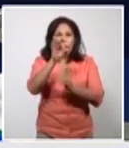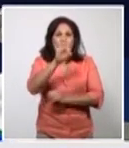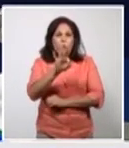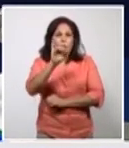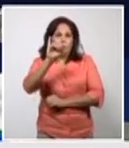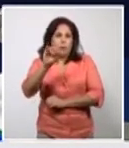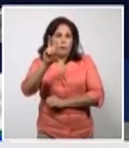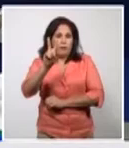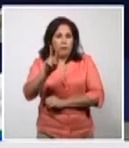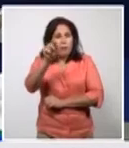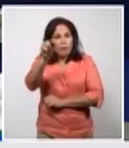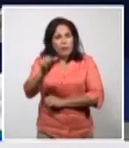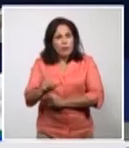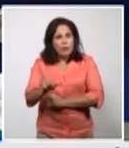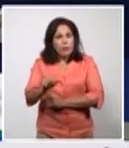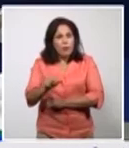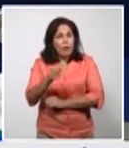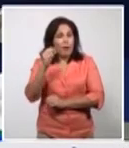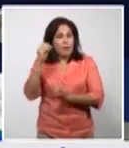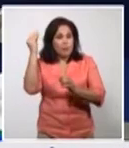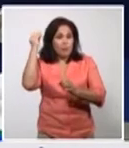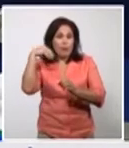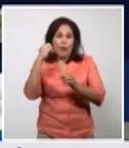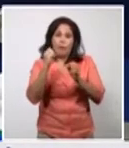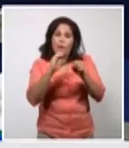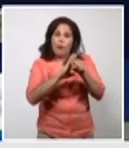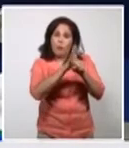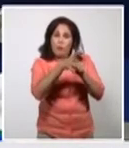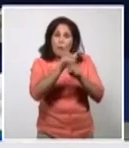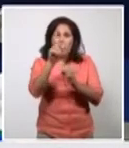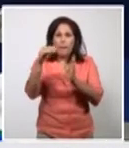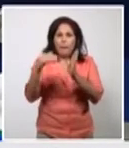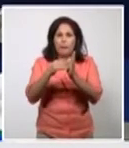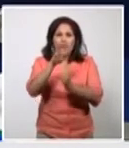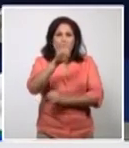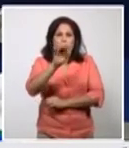Of the 1,862 diagnosed patients,